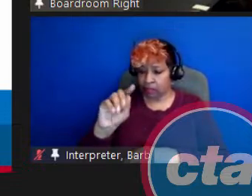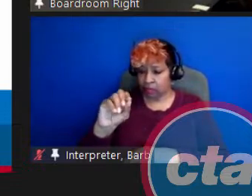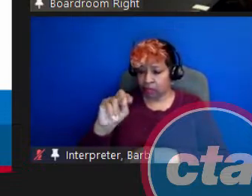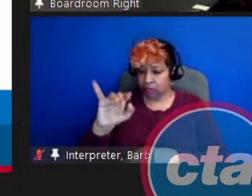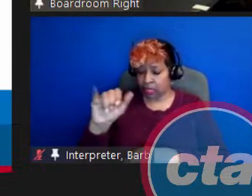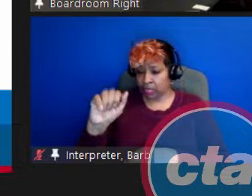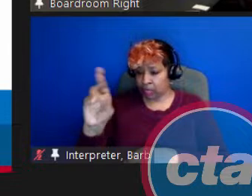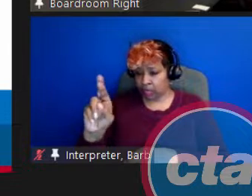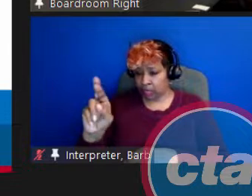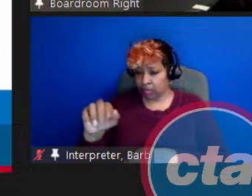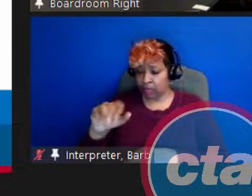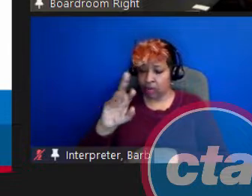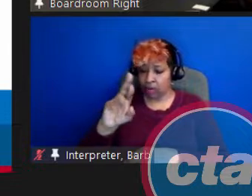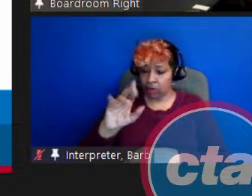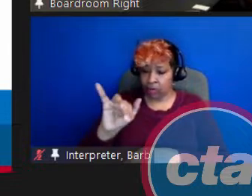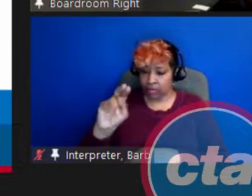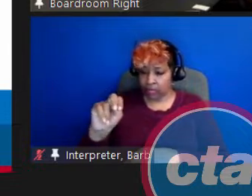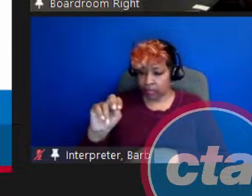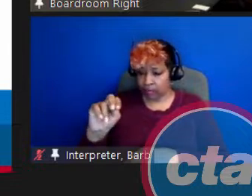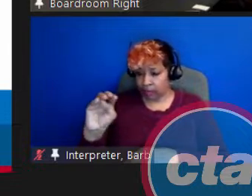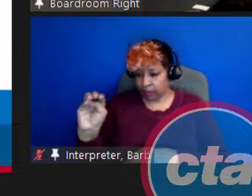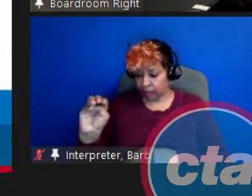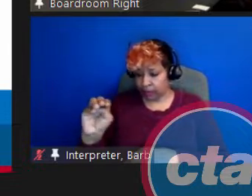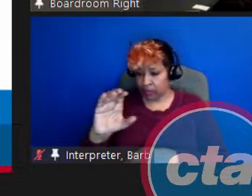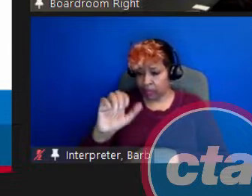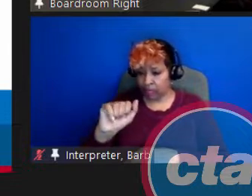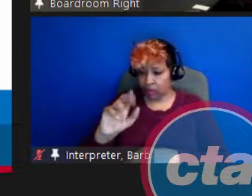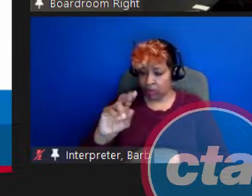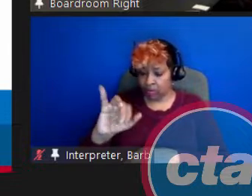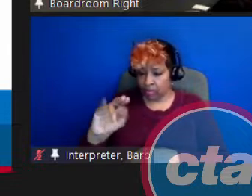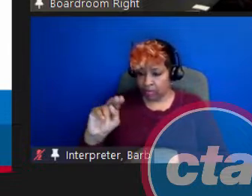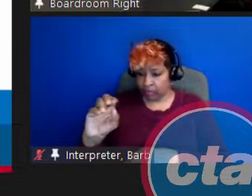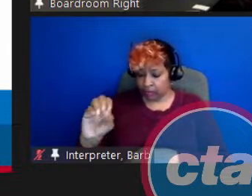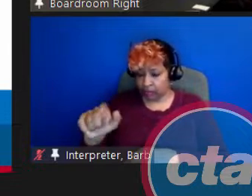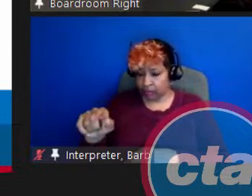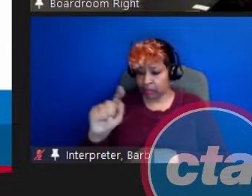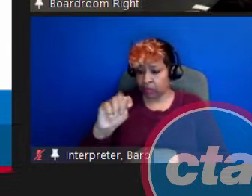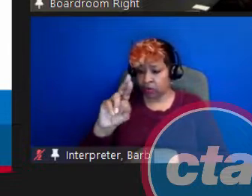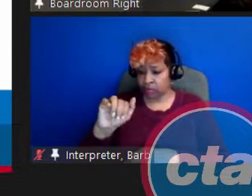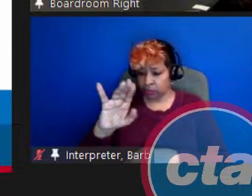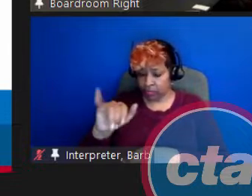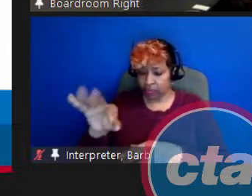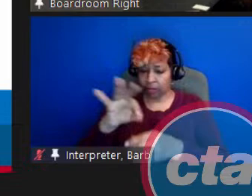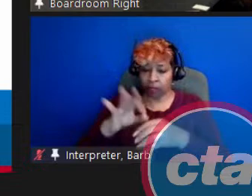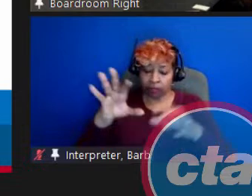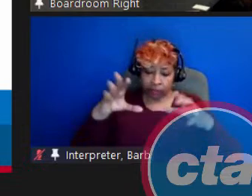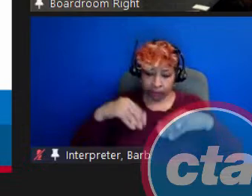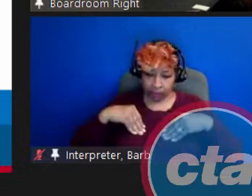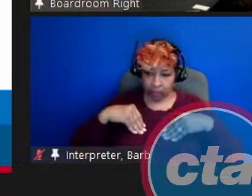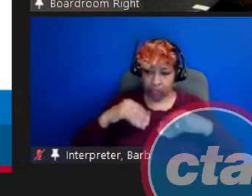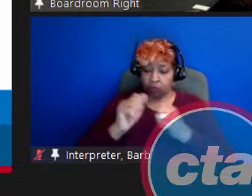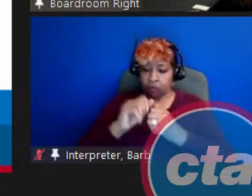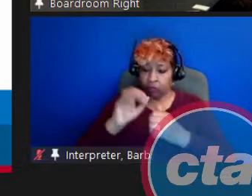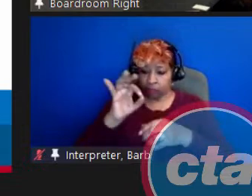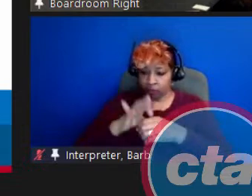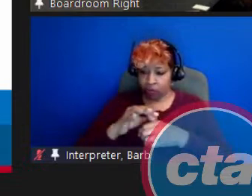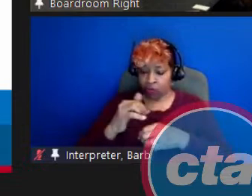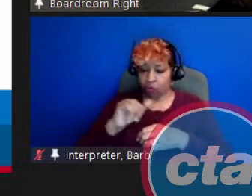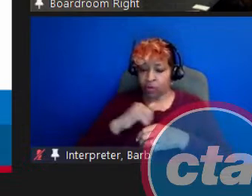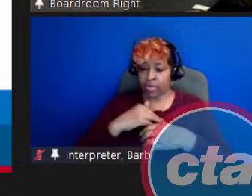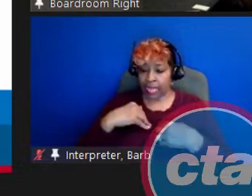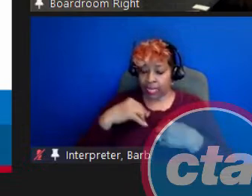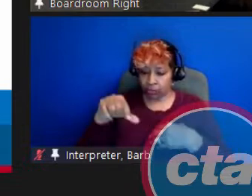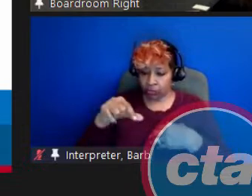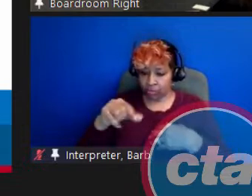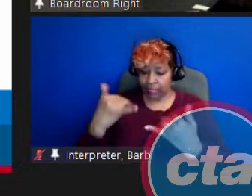McCray, Yes. Caroline Pavlik, Aye. Tracy Powell. Yes. The vote carries, and with that vote, we did have a quorum, but now we really